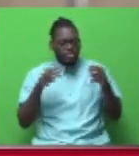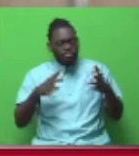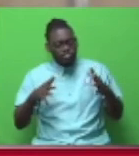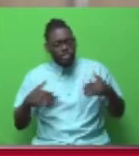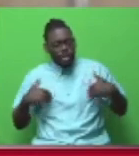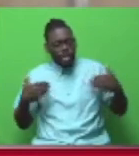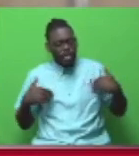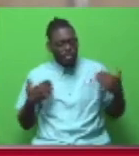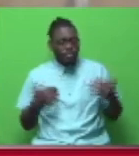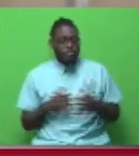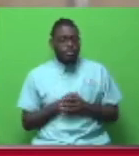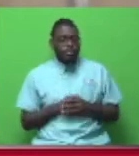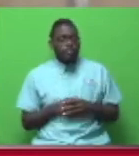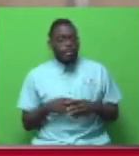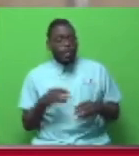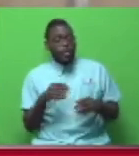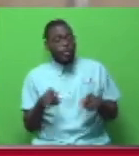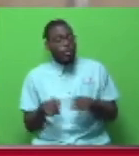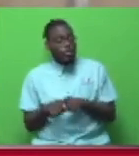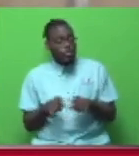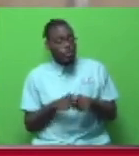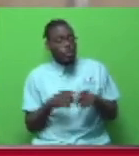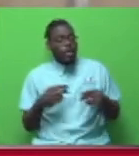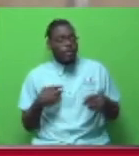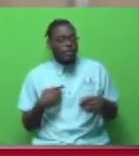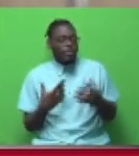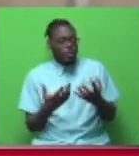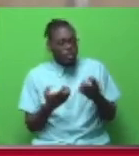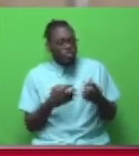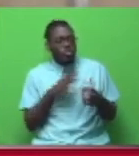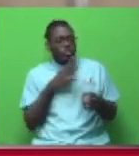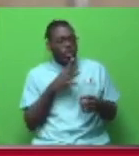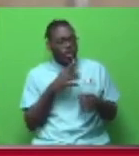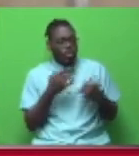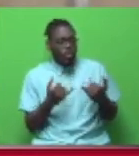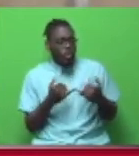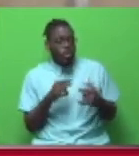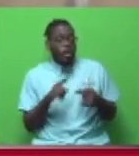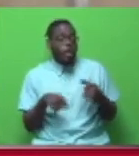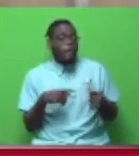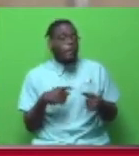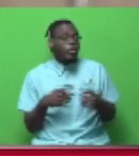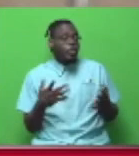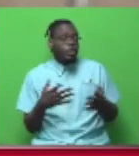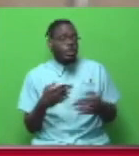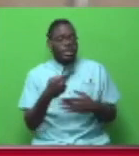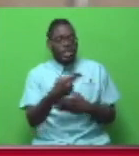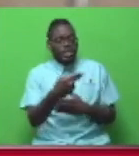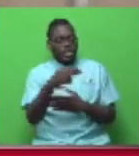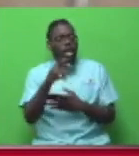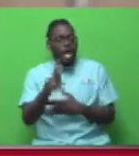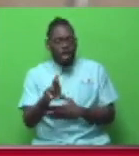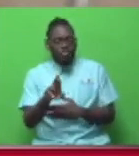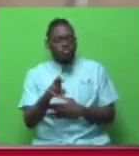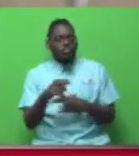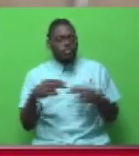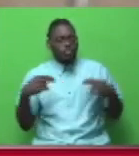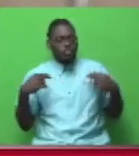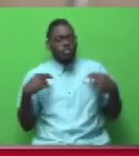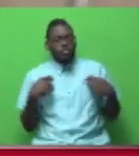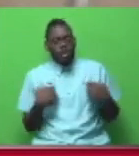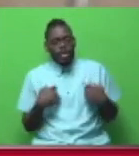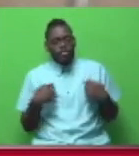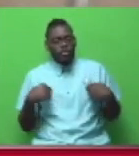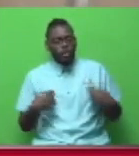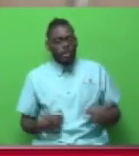President, what I want to turn to is the human resource aspect as it exists in the ministry, in the Office of the Attorney